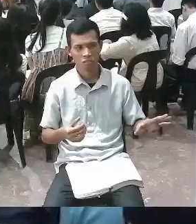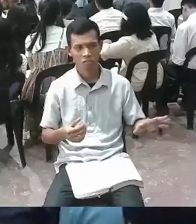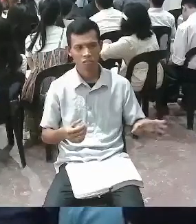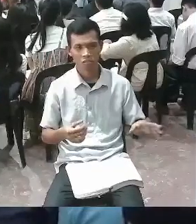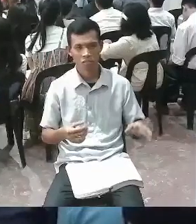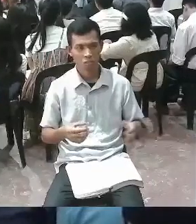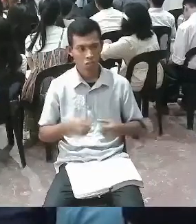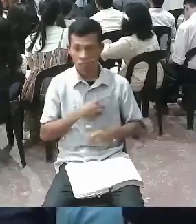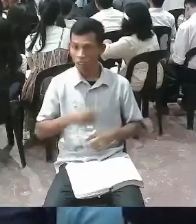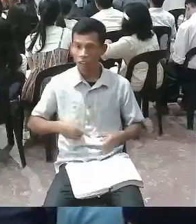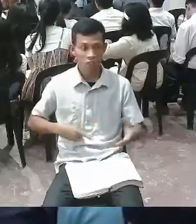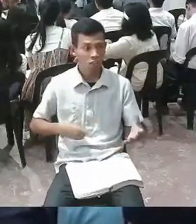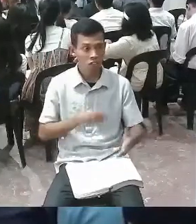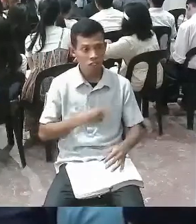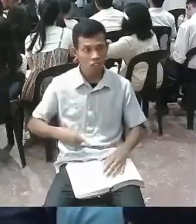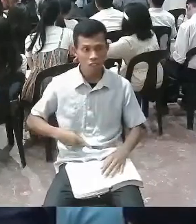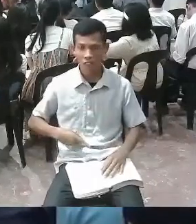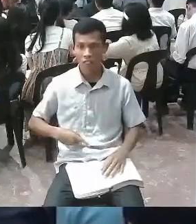So David,